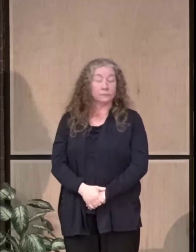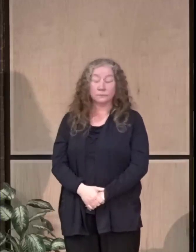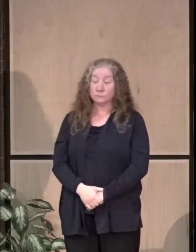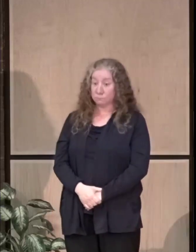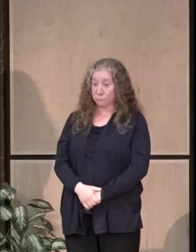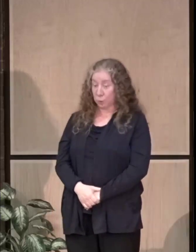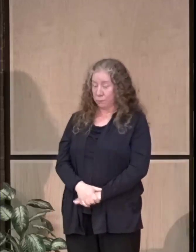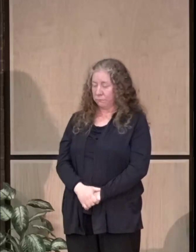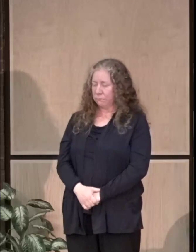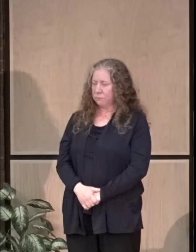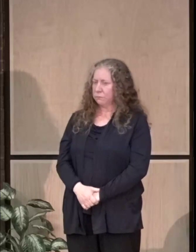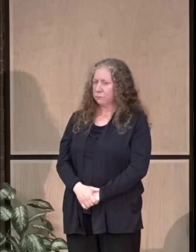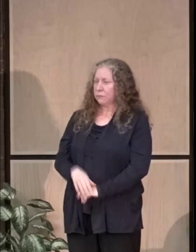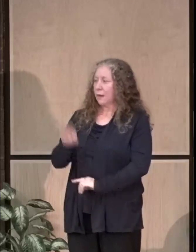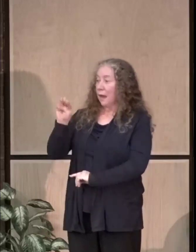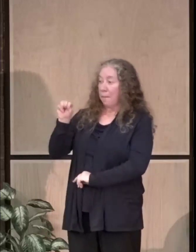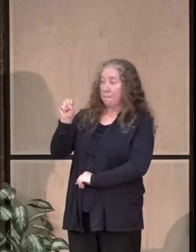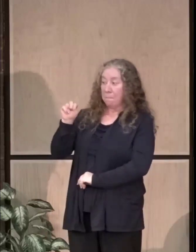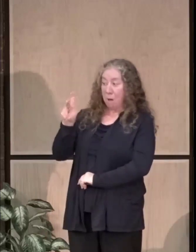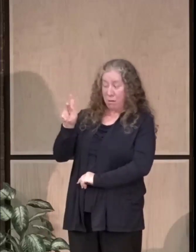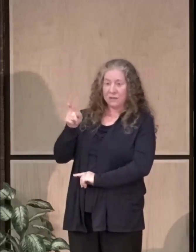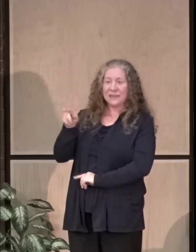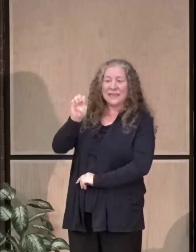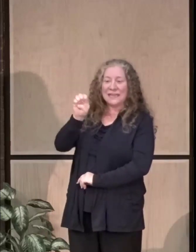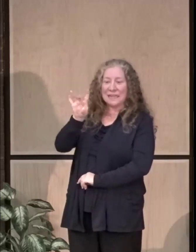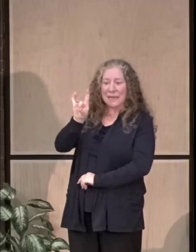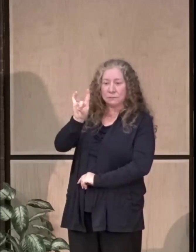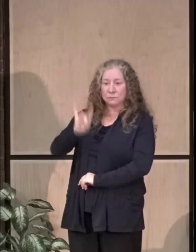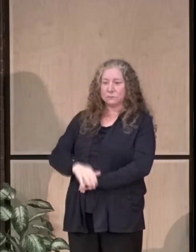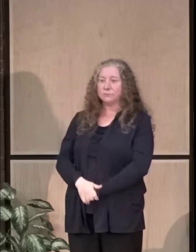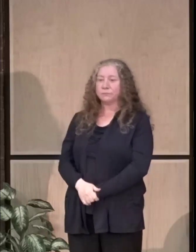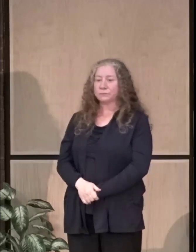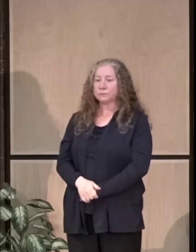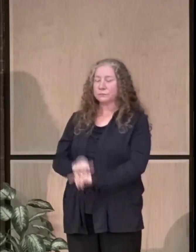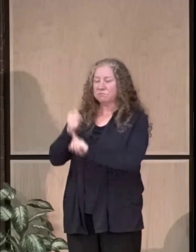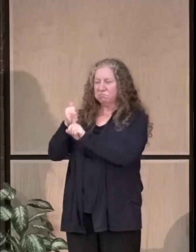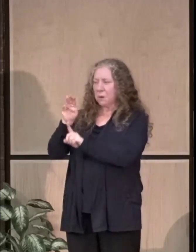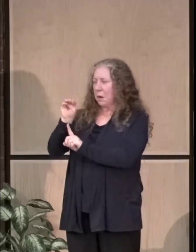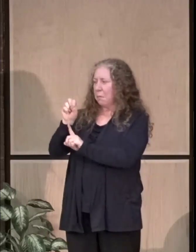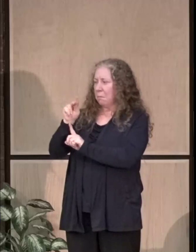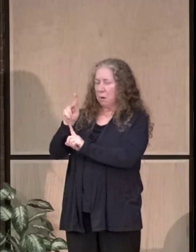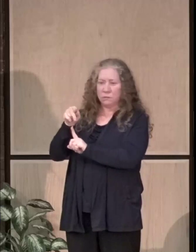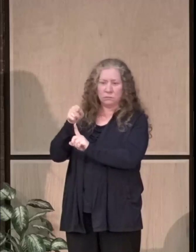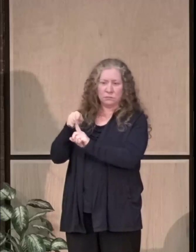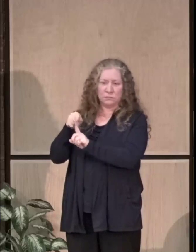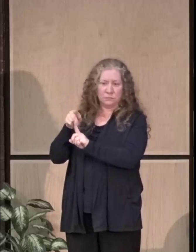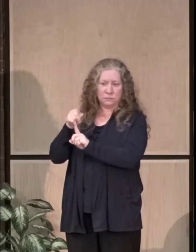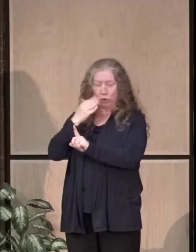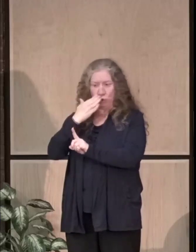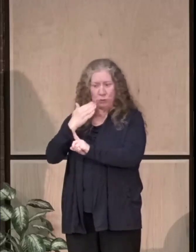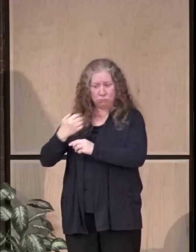And Moat was an E8. Correct. And Moat was a good first sergeant for you,